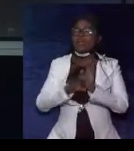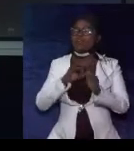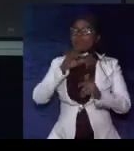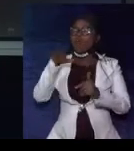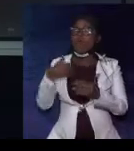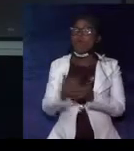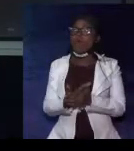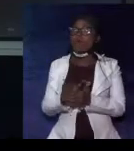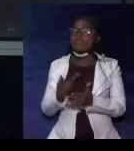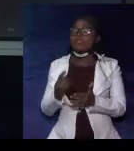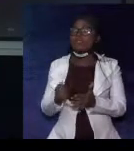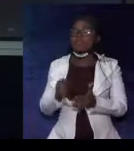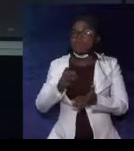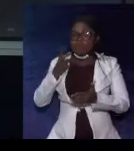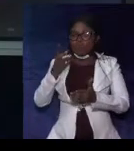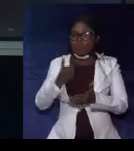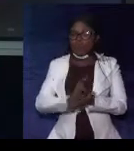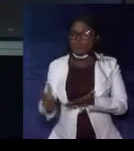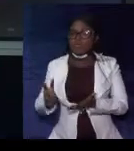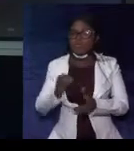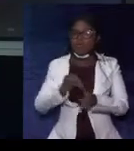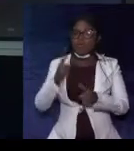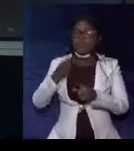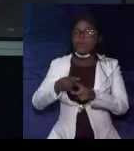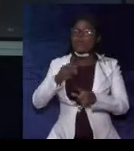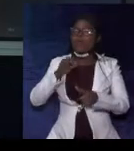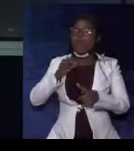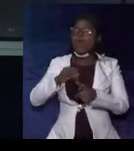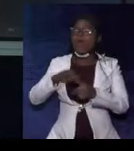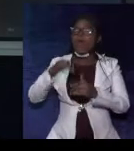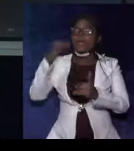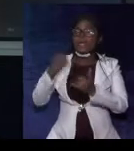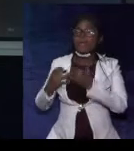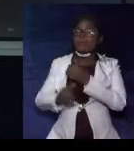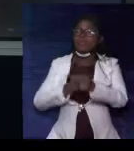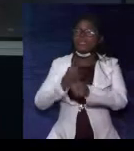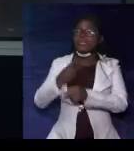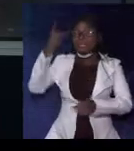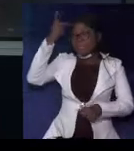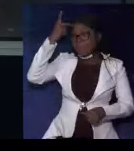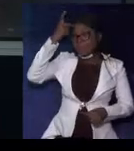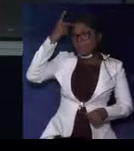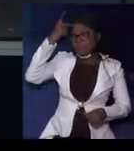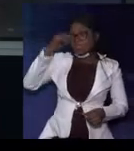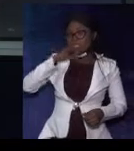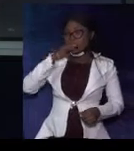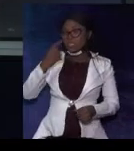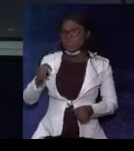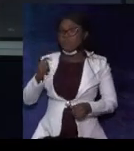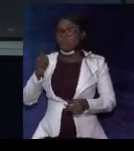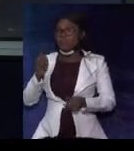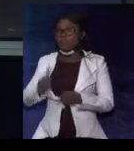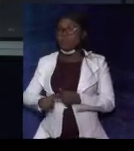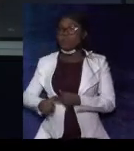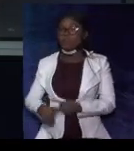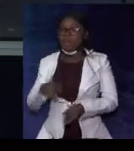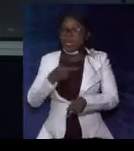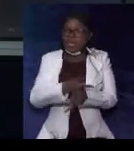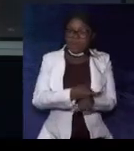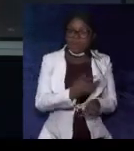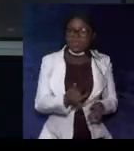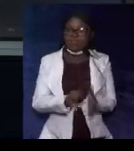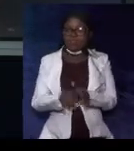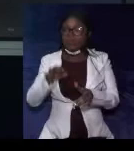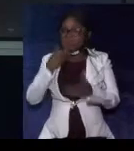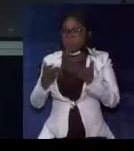record every week or month or at the end of the year. Then the purpose is to keep track whether you